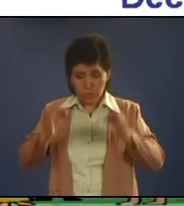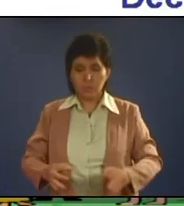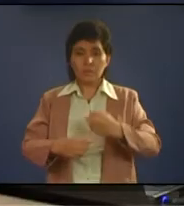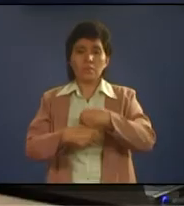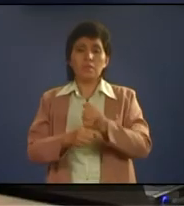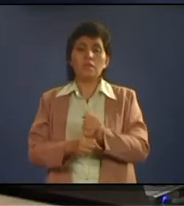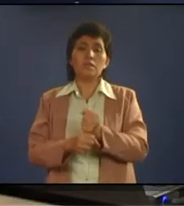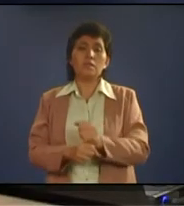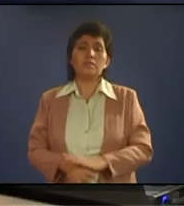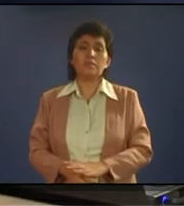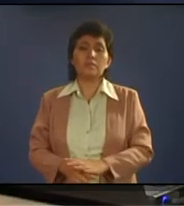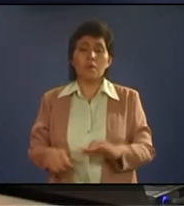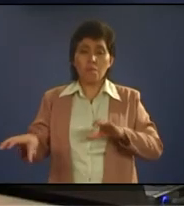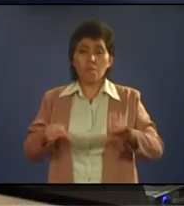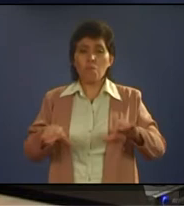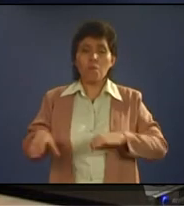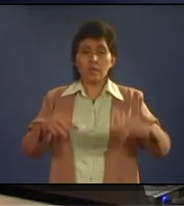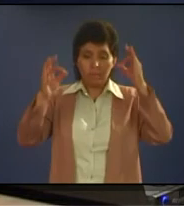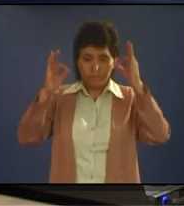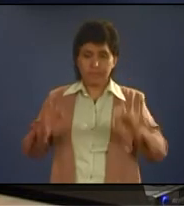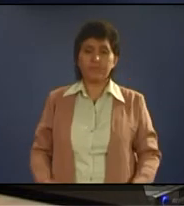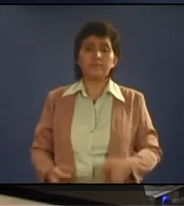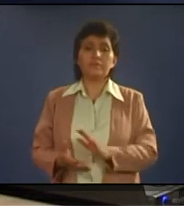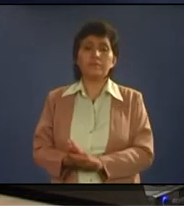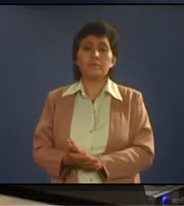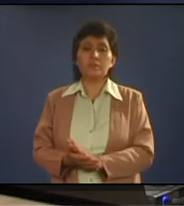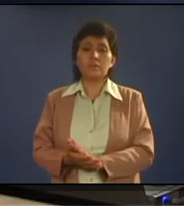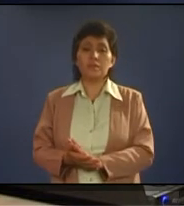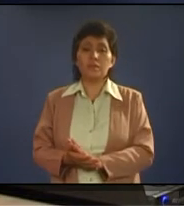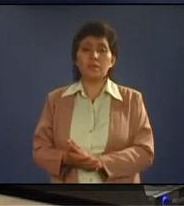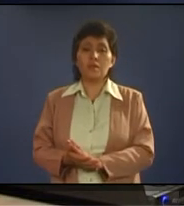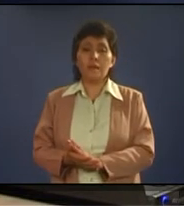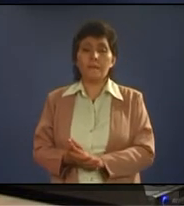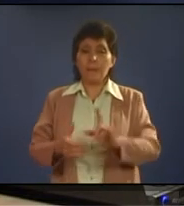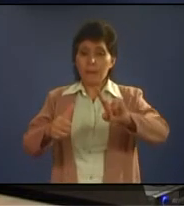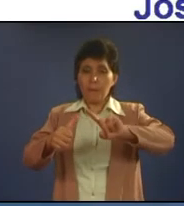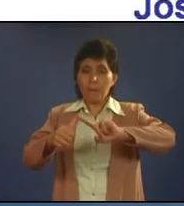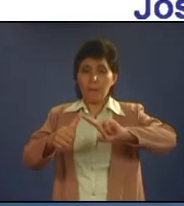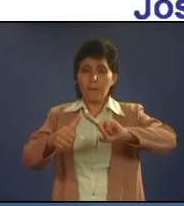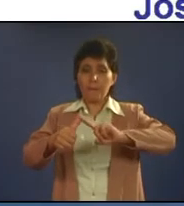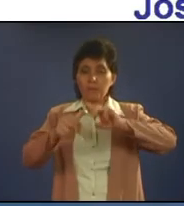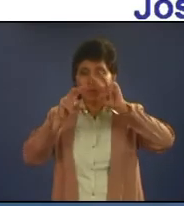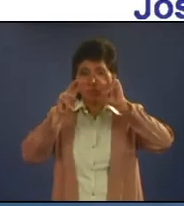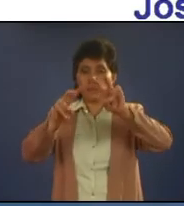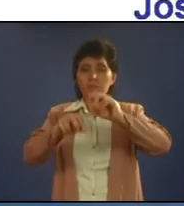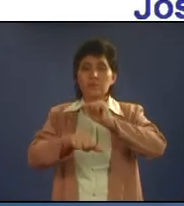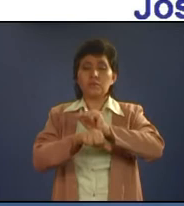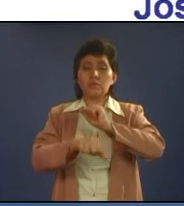Now, I'll talk about two. I think they are great leaders of this time right now. The first one is Steve